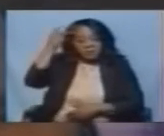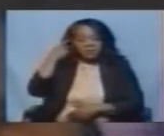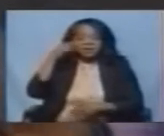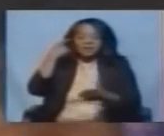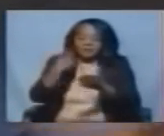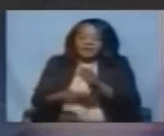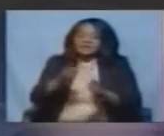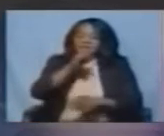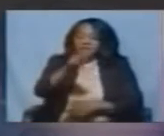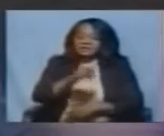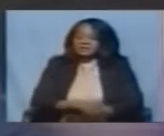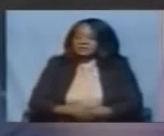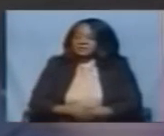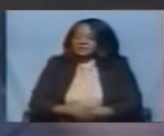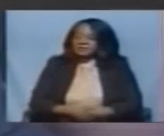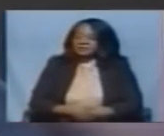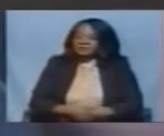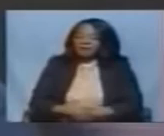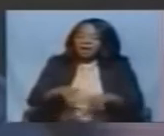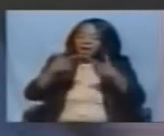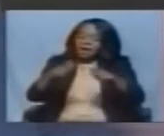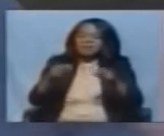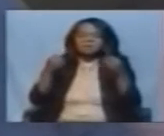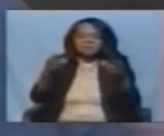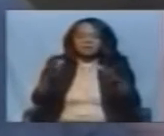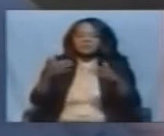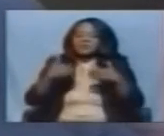So we see a lot of that happening